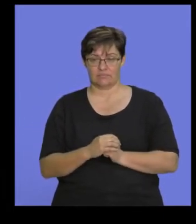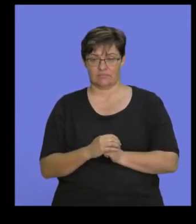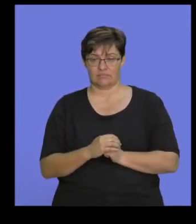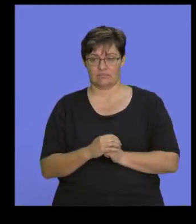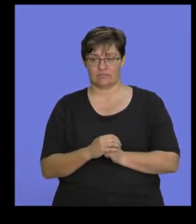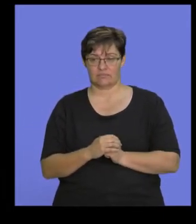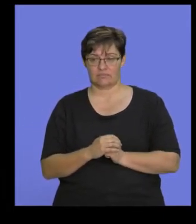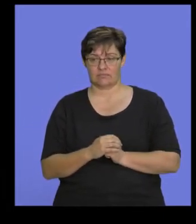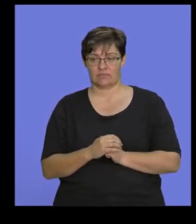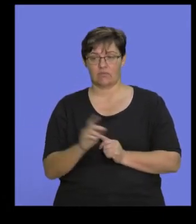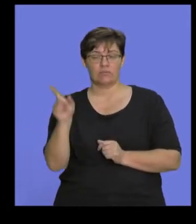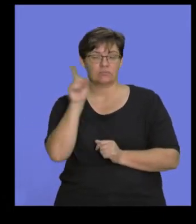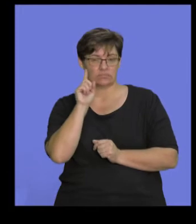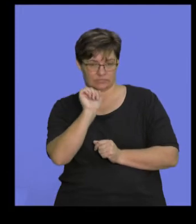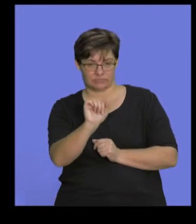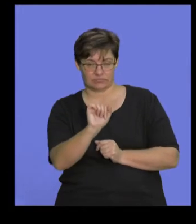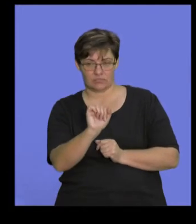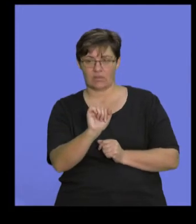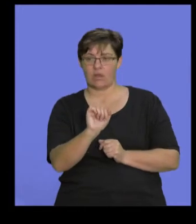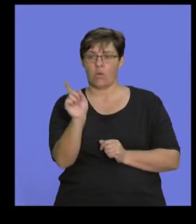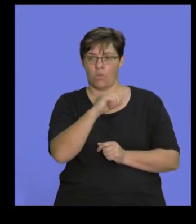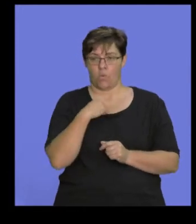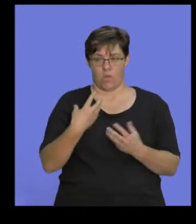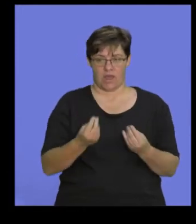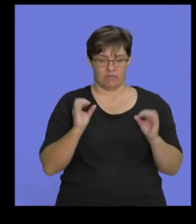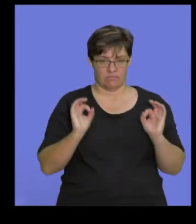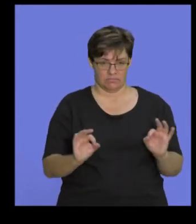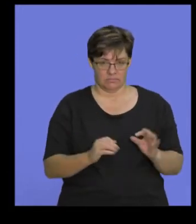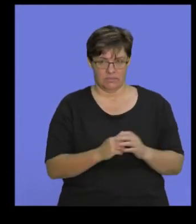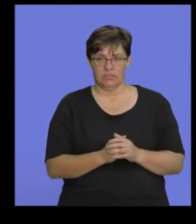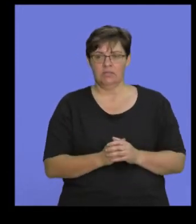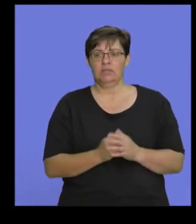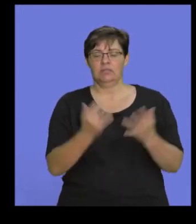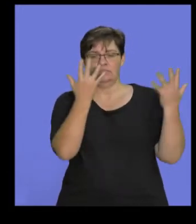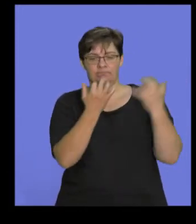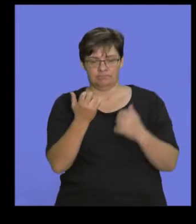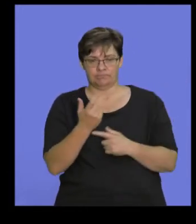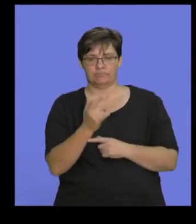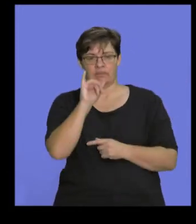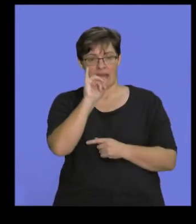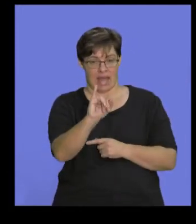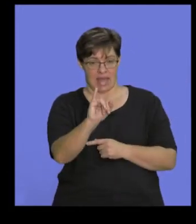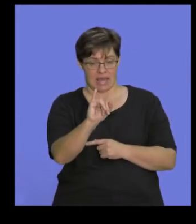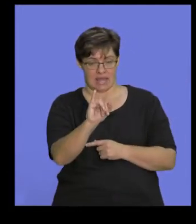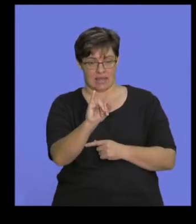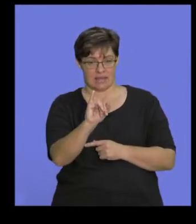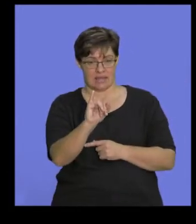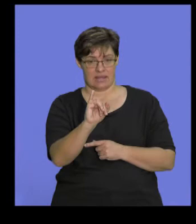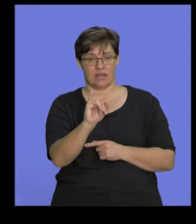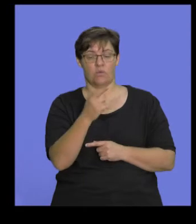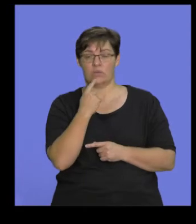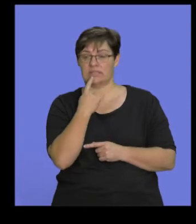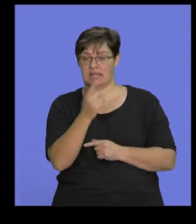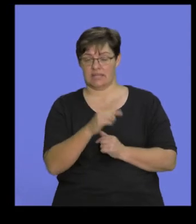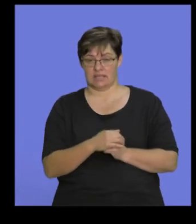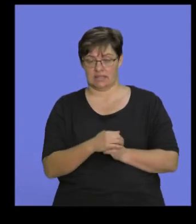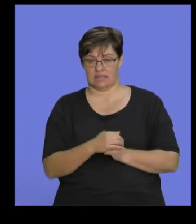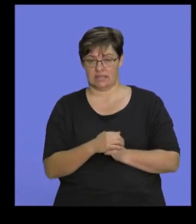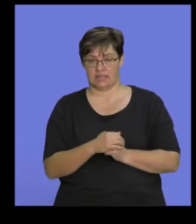So we're going to look at that. So this is what we have. To calculate the value of I here, I'm then going to